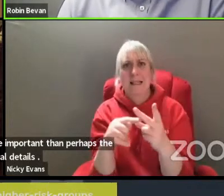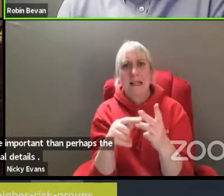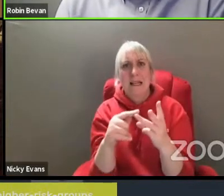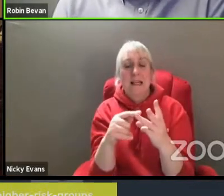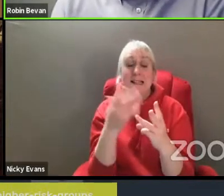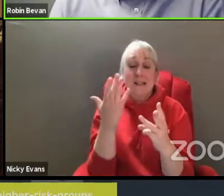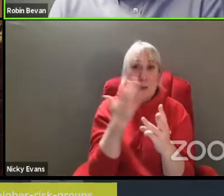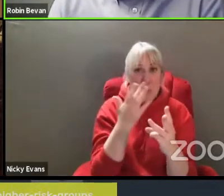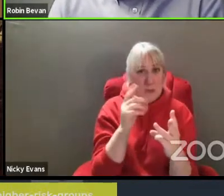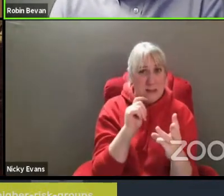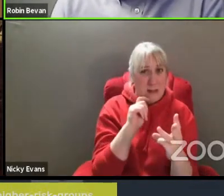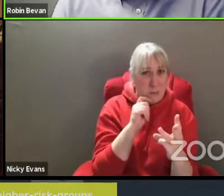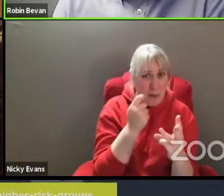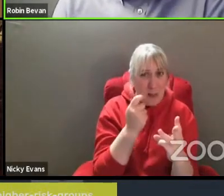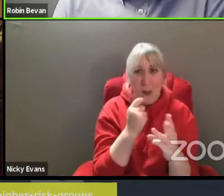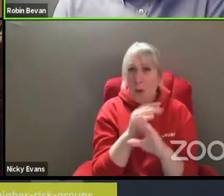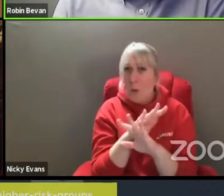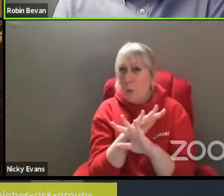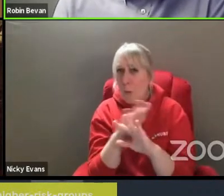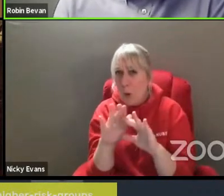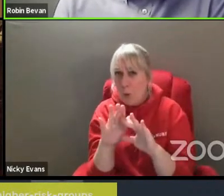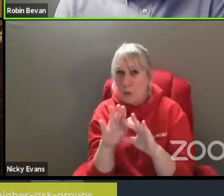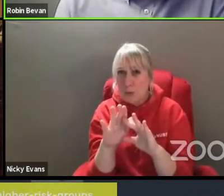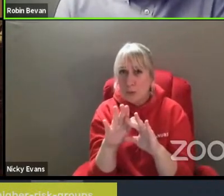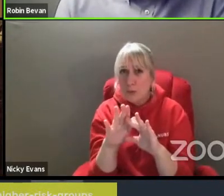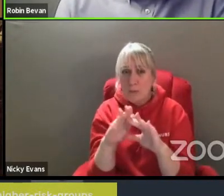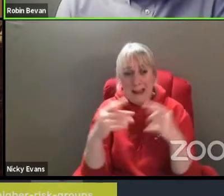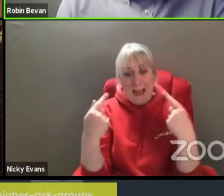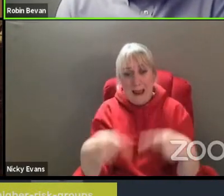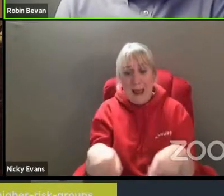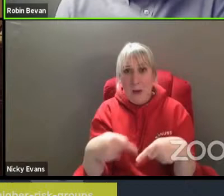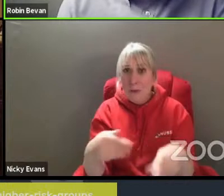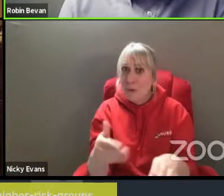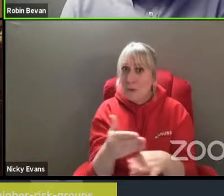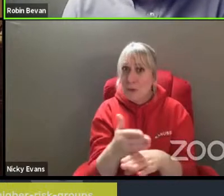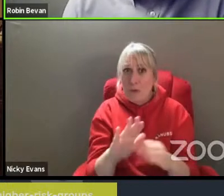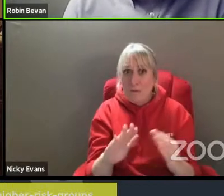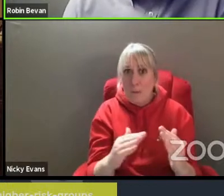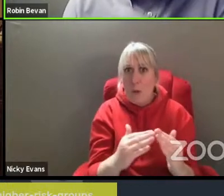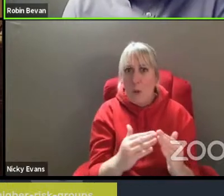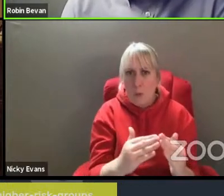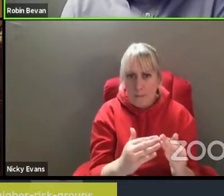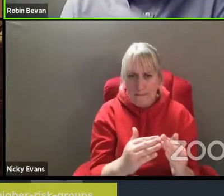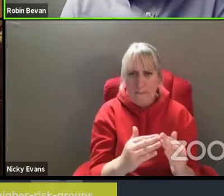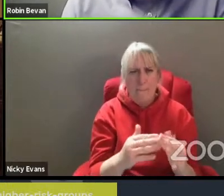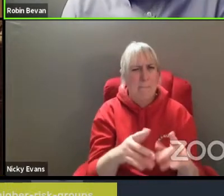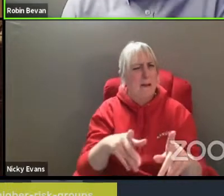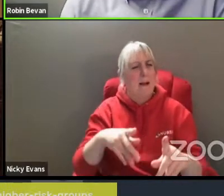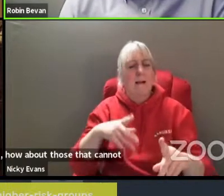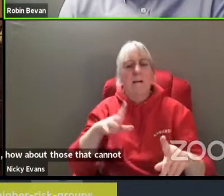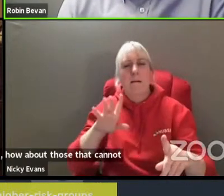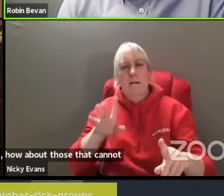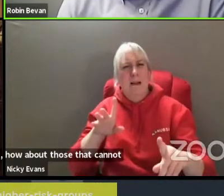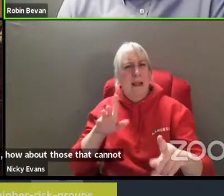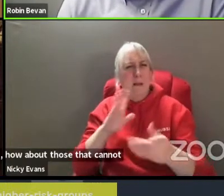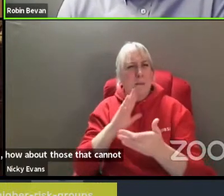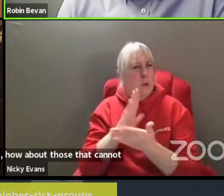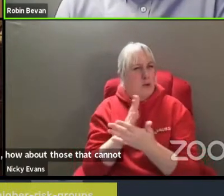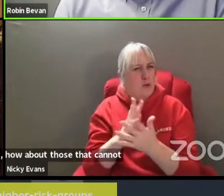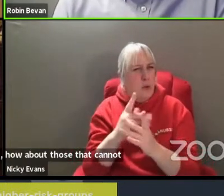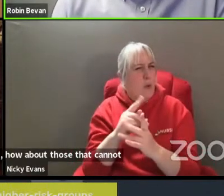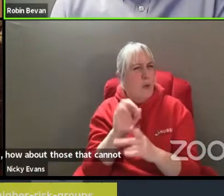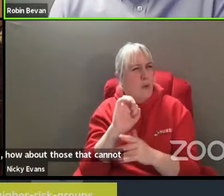not? I don't think, Nikki, that's quite right in relation to at least the latter part of pregnancy, and Kevin will come in on that for us in just a